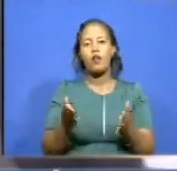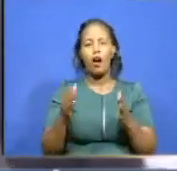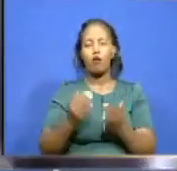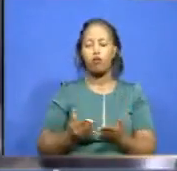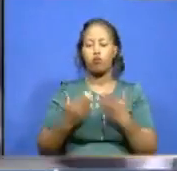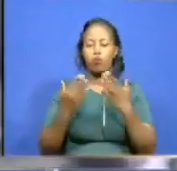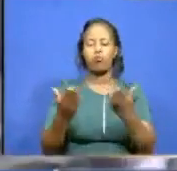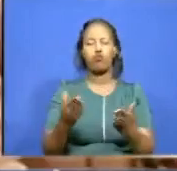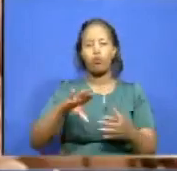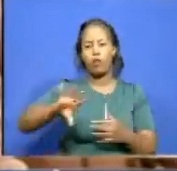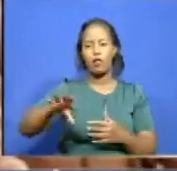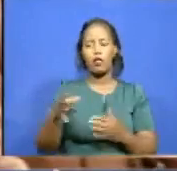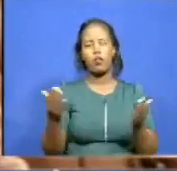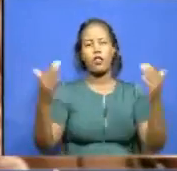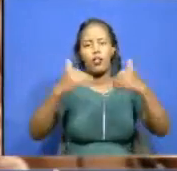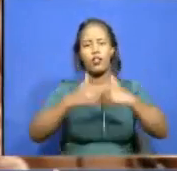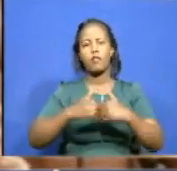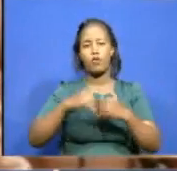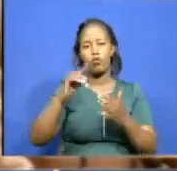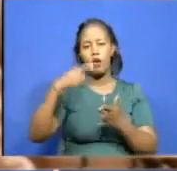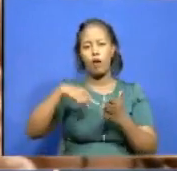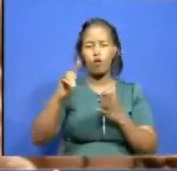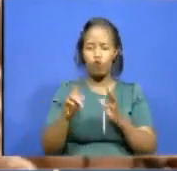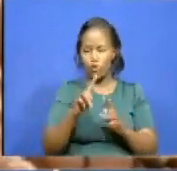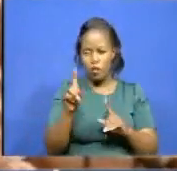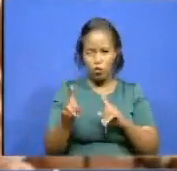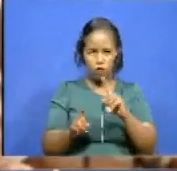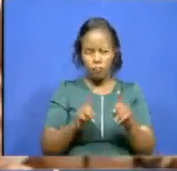for vetting and approval. Ruth Wamboi for Channel One News.